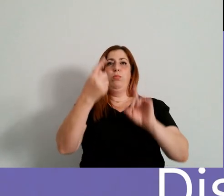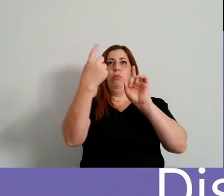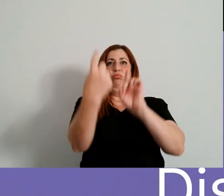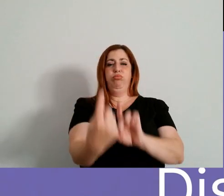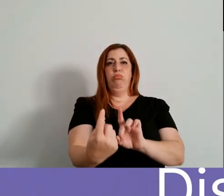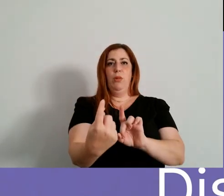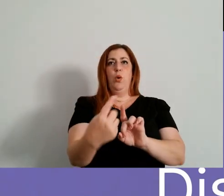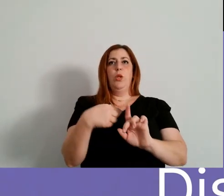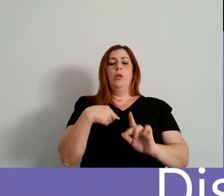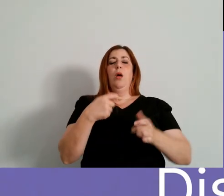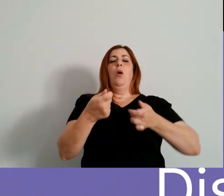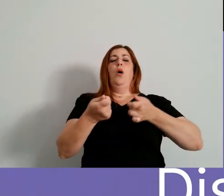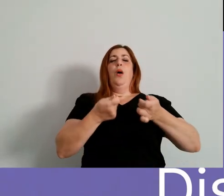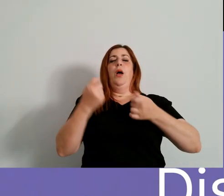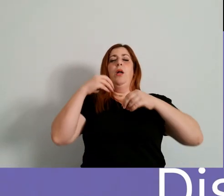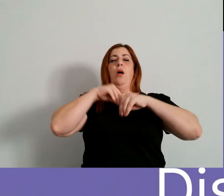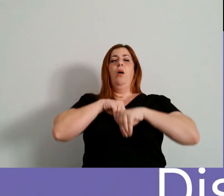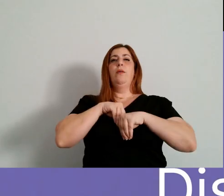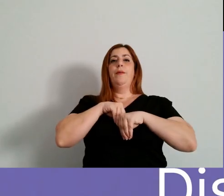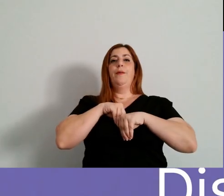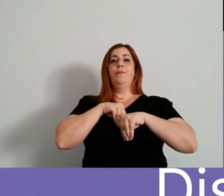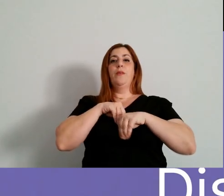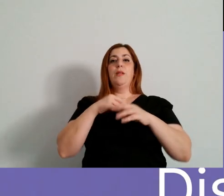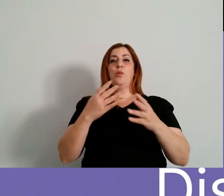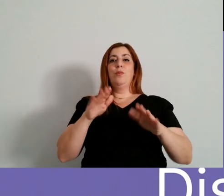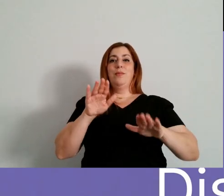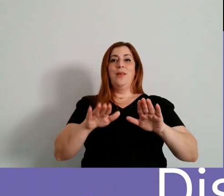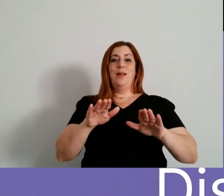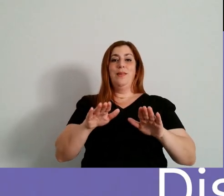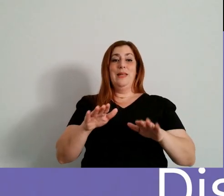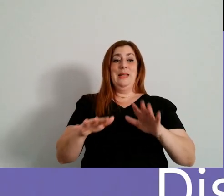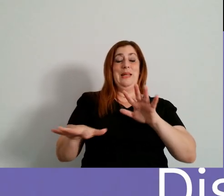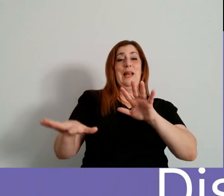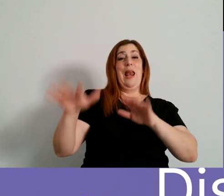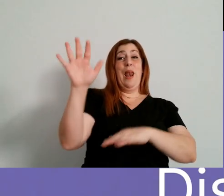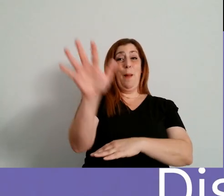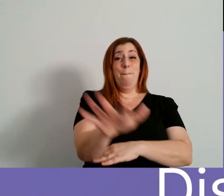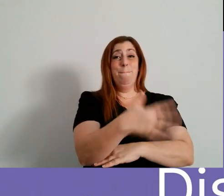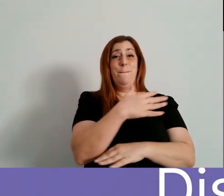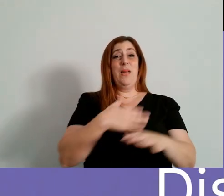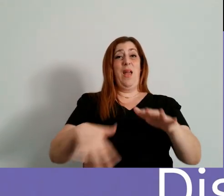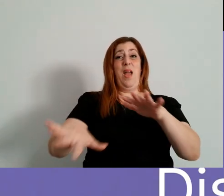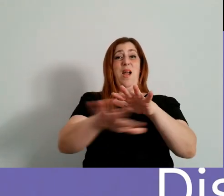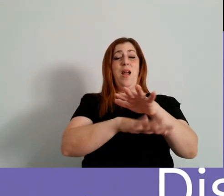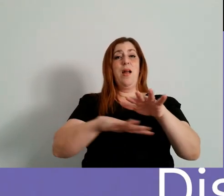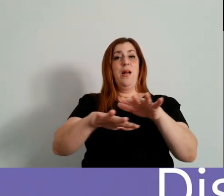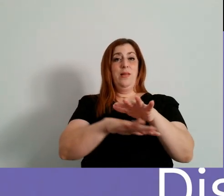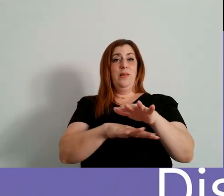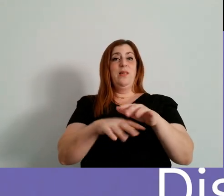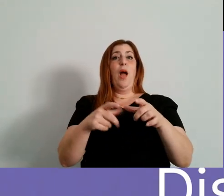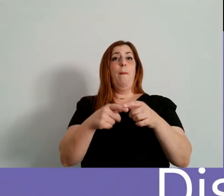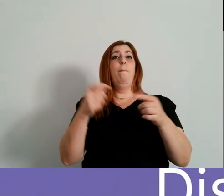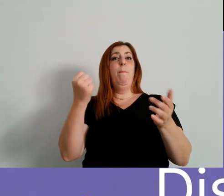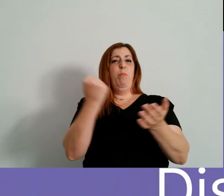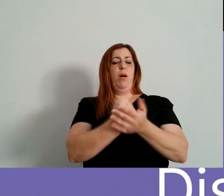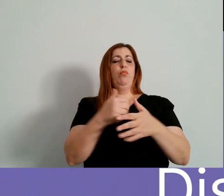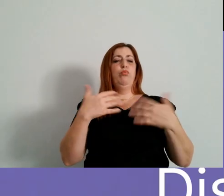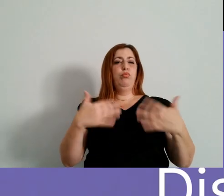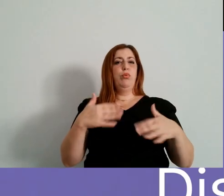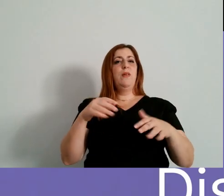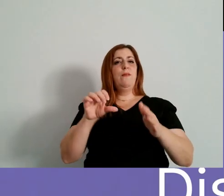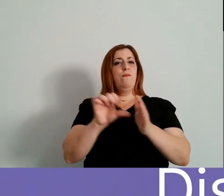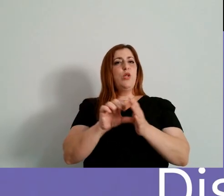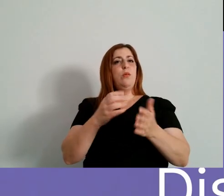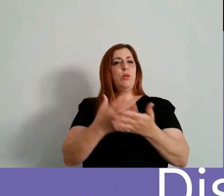stay regulated in the bank environment when there's typically not a lot of noise suppression. These can all